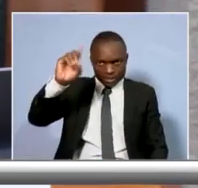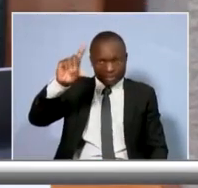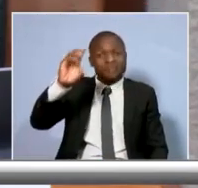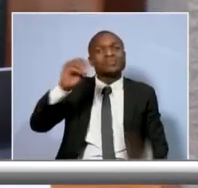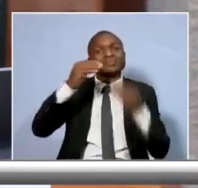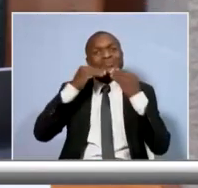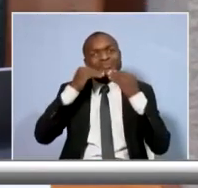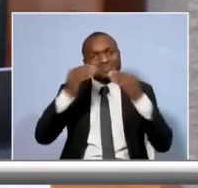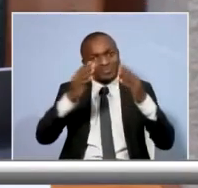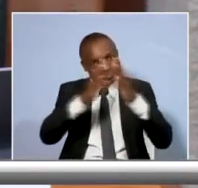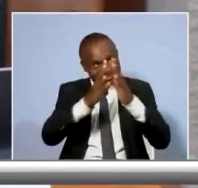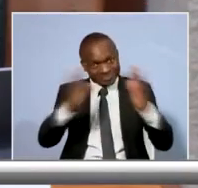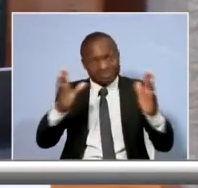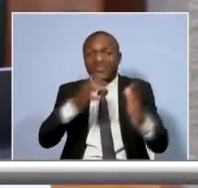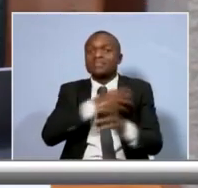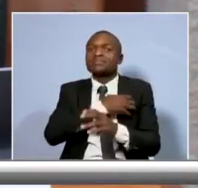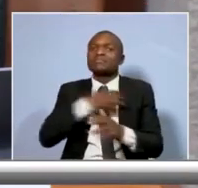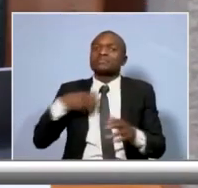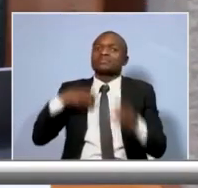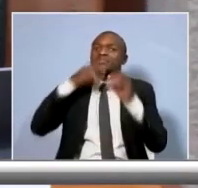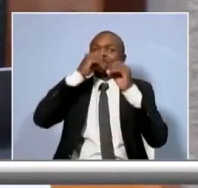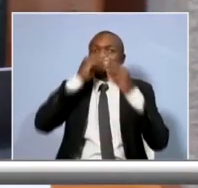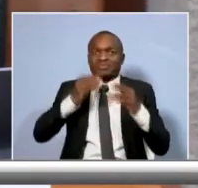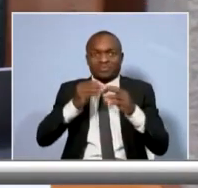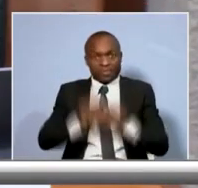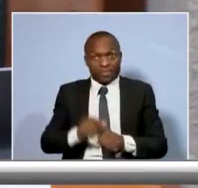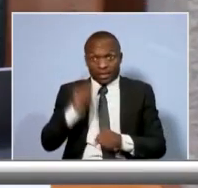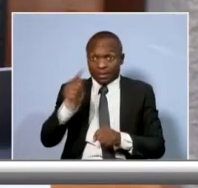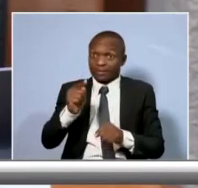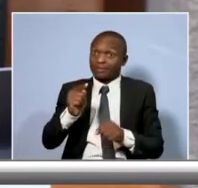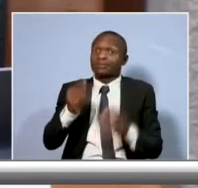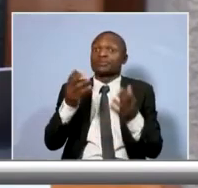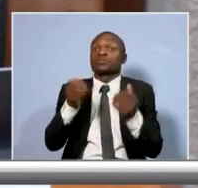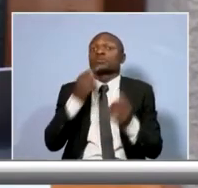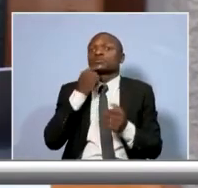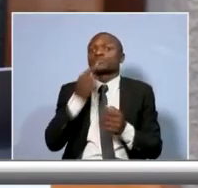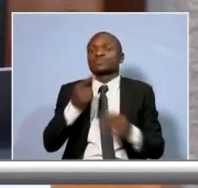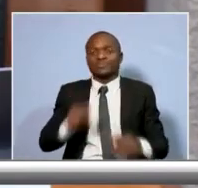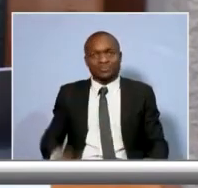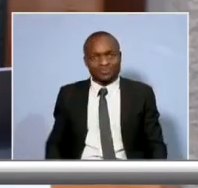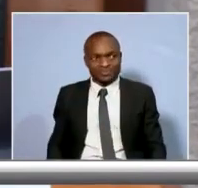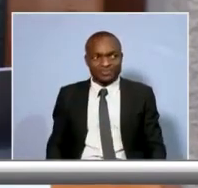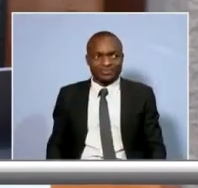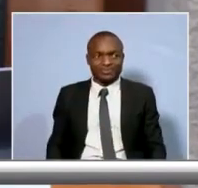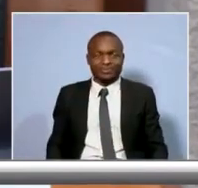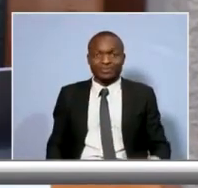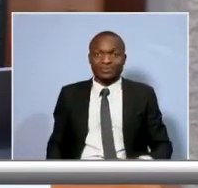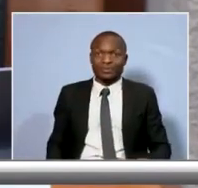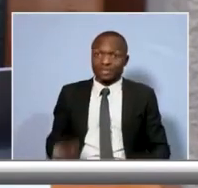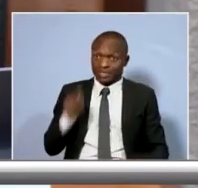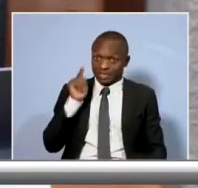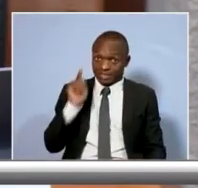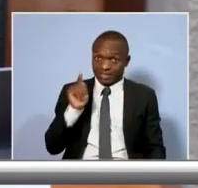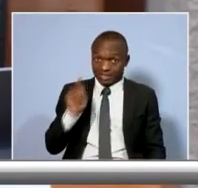Thank you very much, Madam Speaker. I must from the onset say that